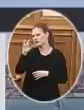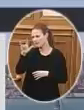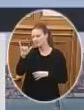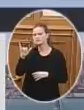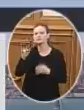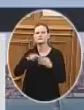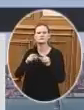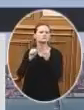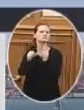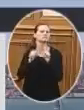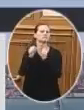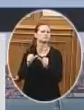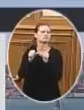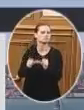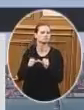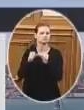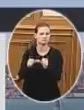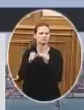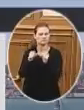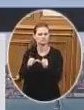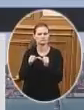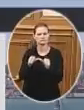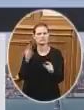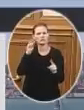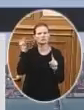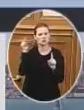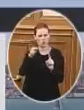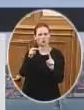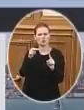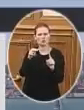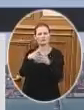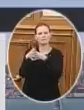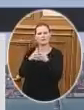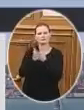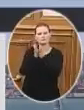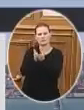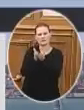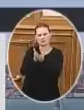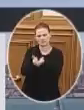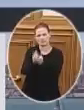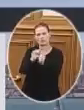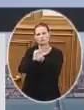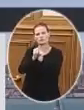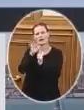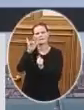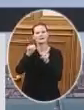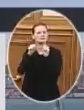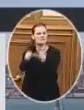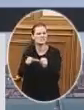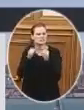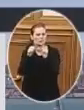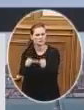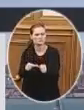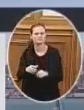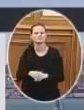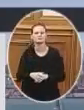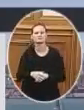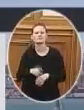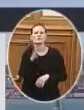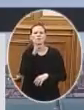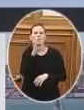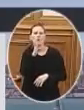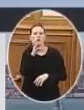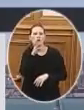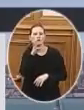all aspects of the America's Cup from the viewpoint of sustainability. The Team-Based Operations Plan, the Water and Air